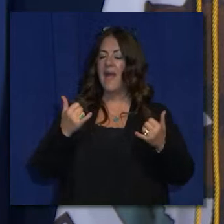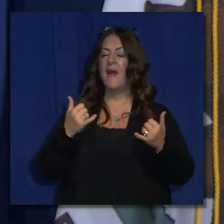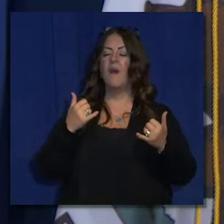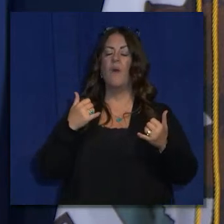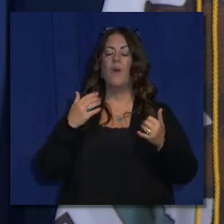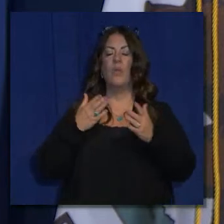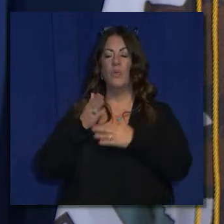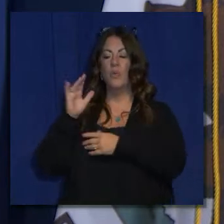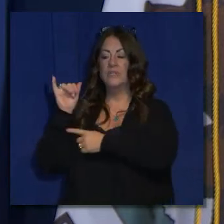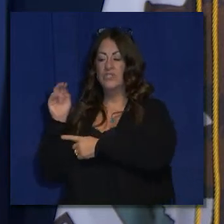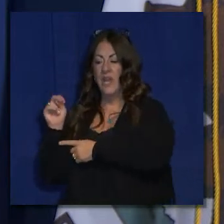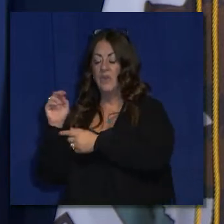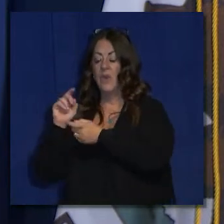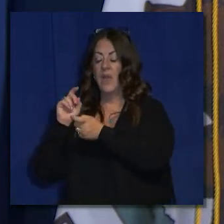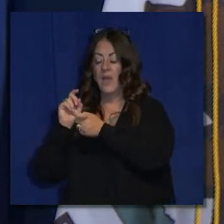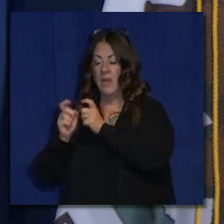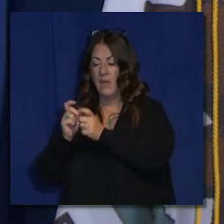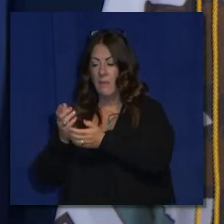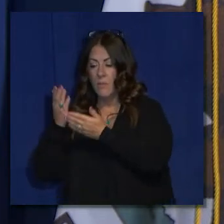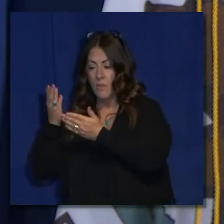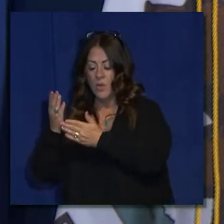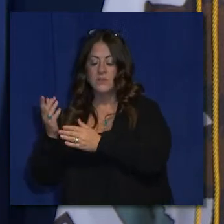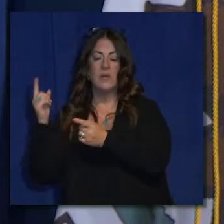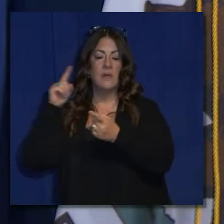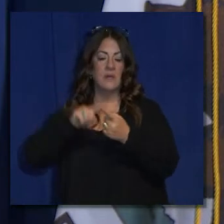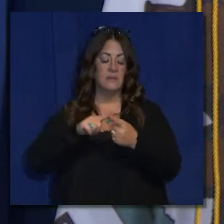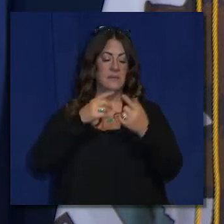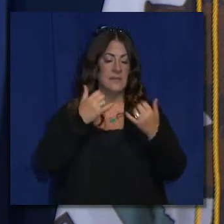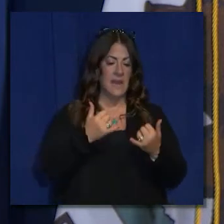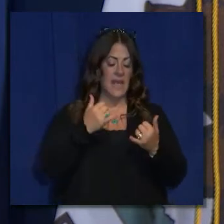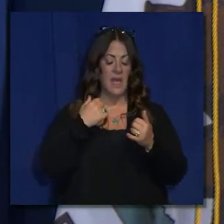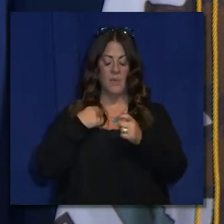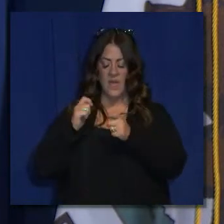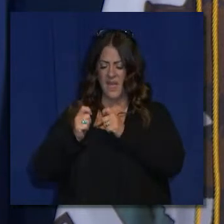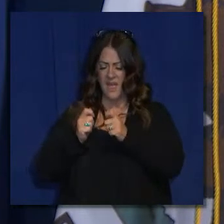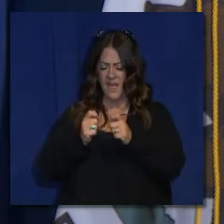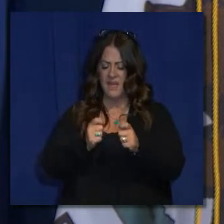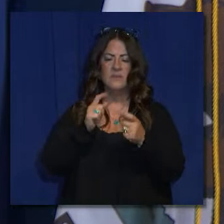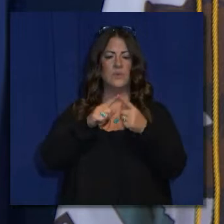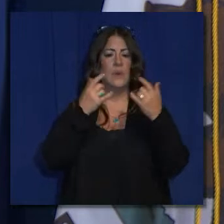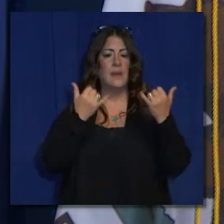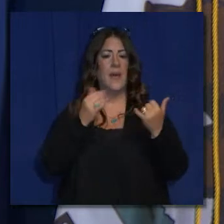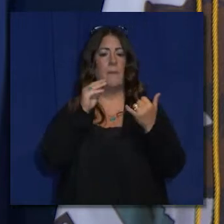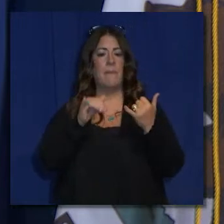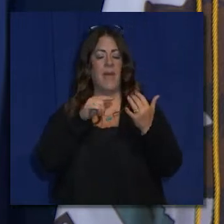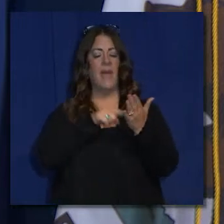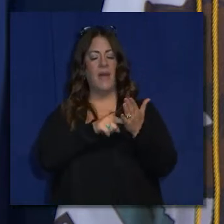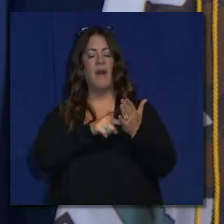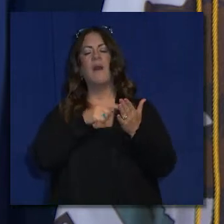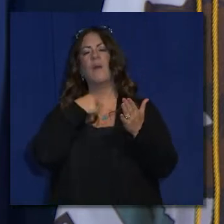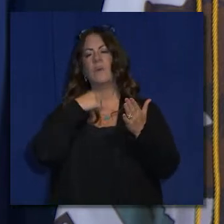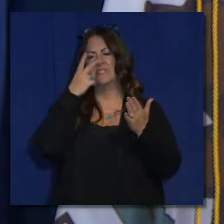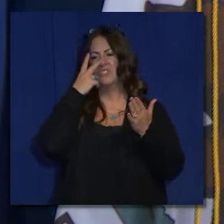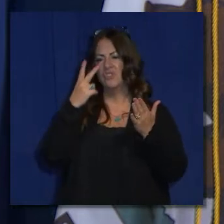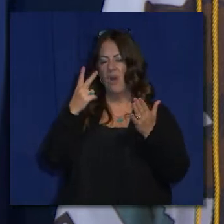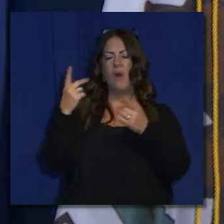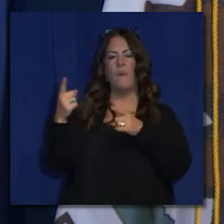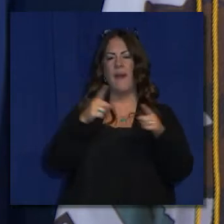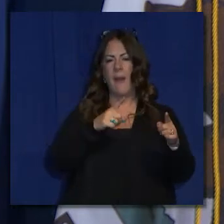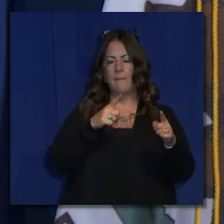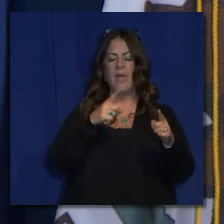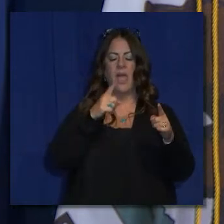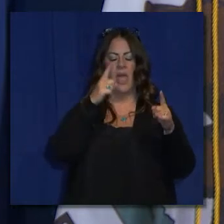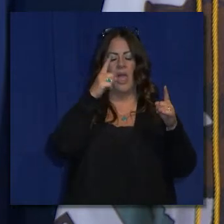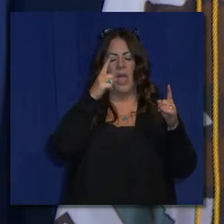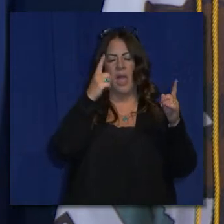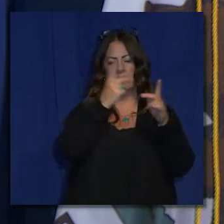and May revision. So what we did since then was updated our economic and revenue forecast. That went significantly up.